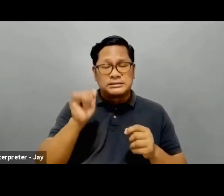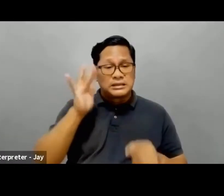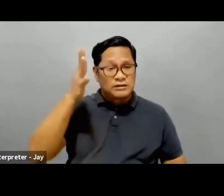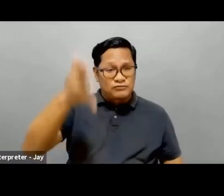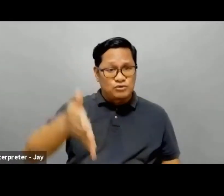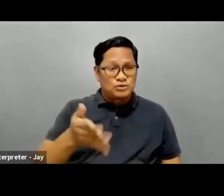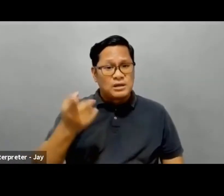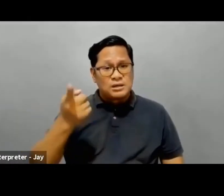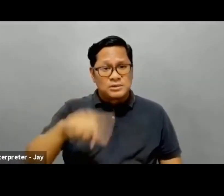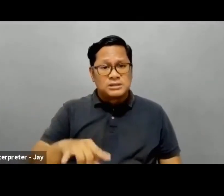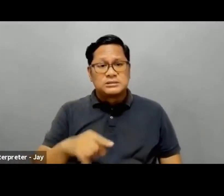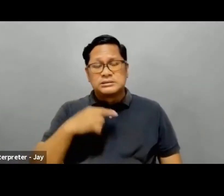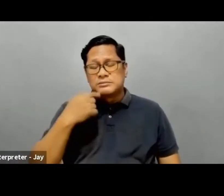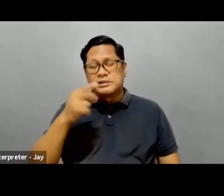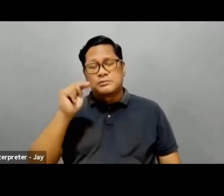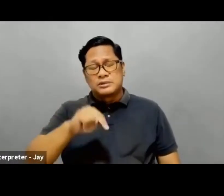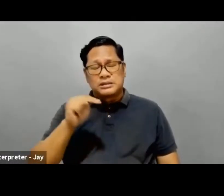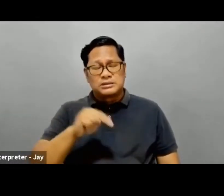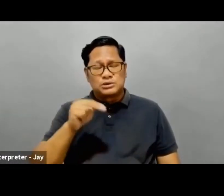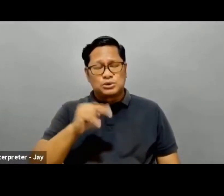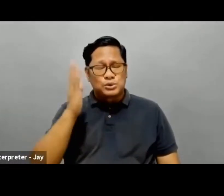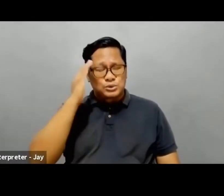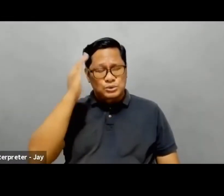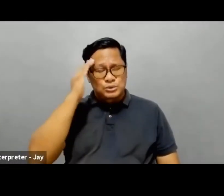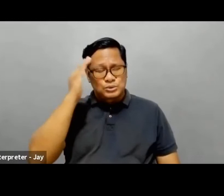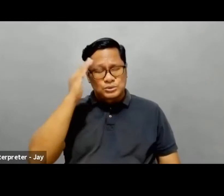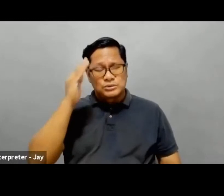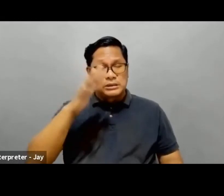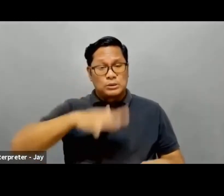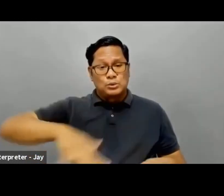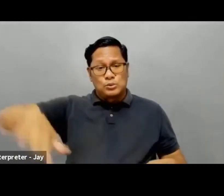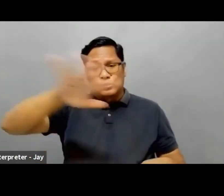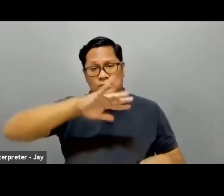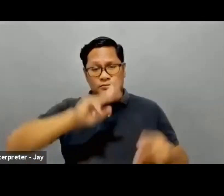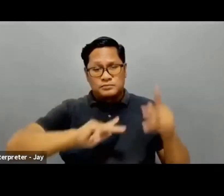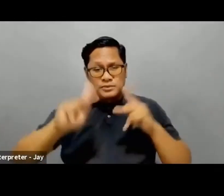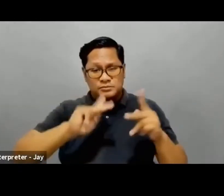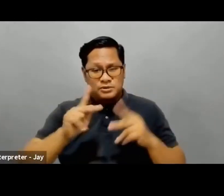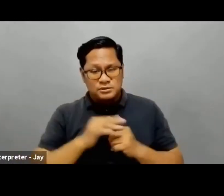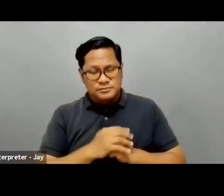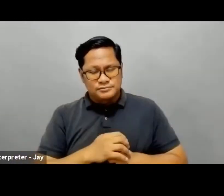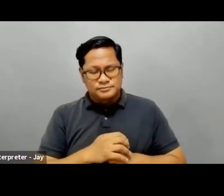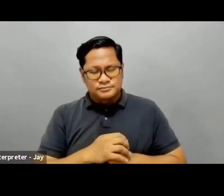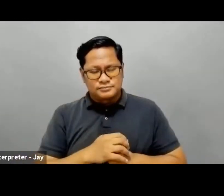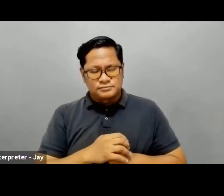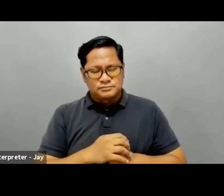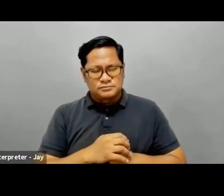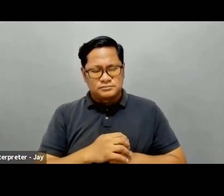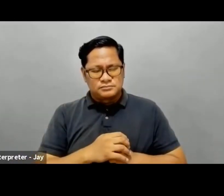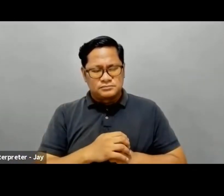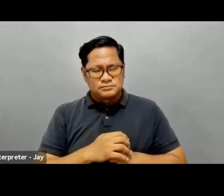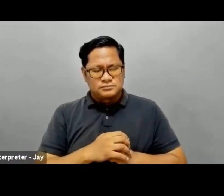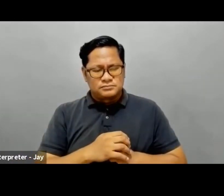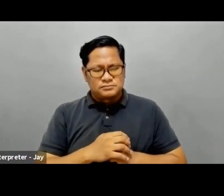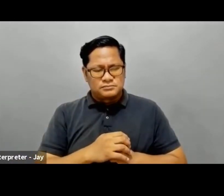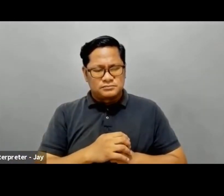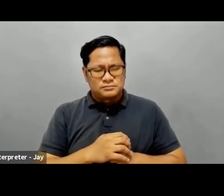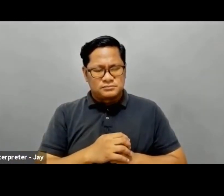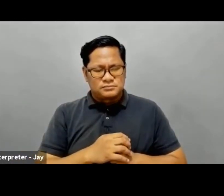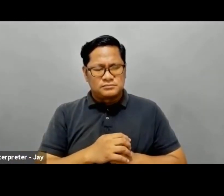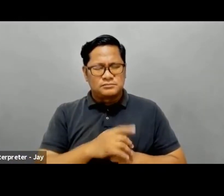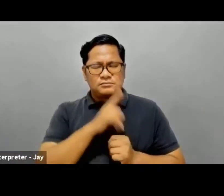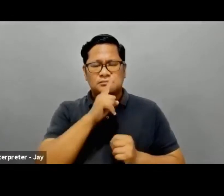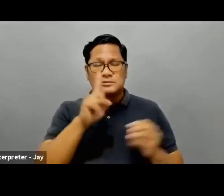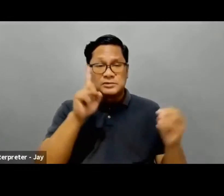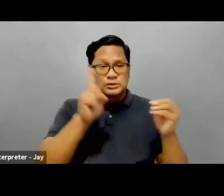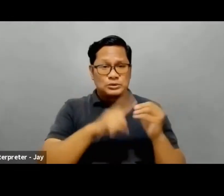And I think kailangan malaman din ng mamayan na I think it's too early to